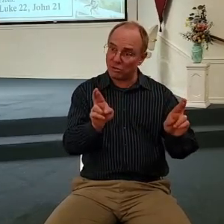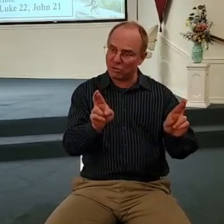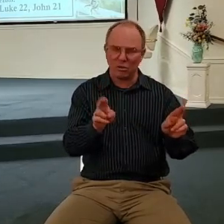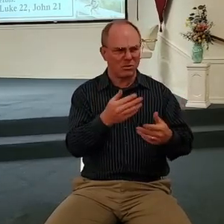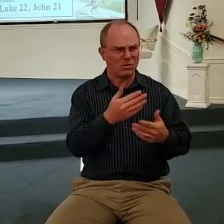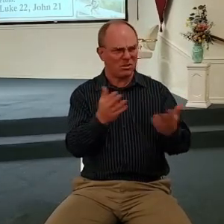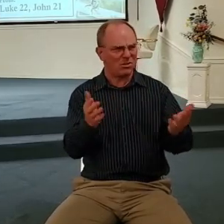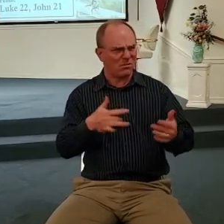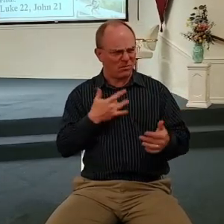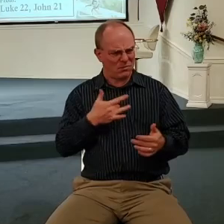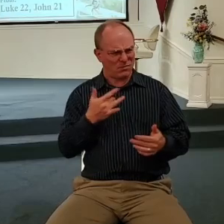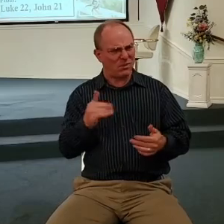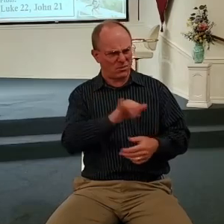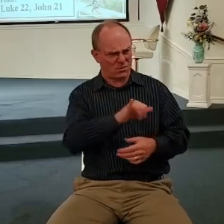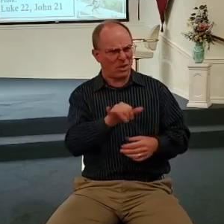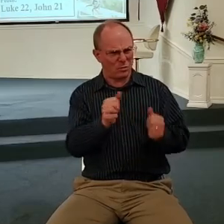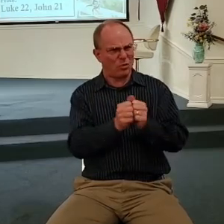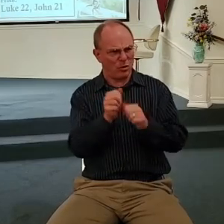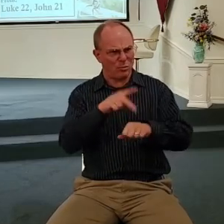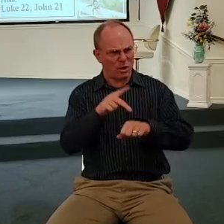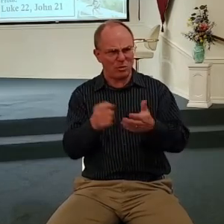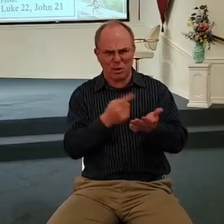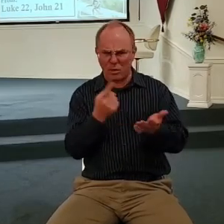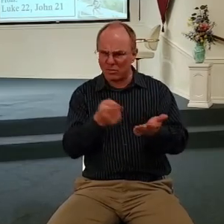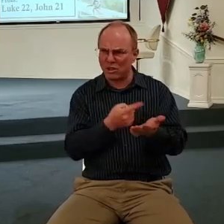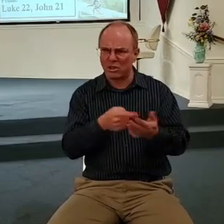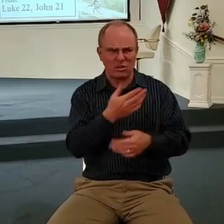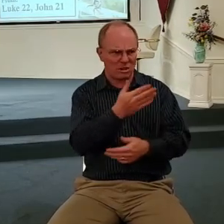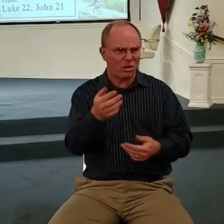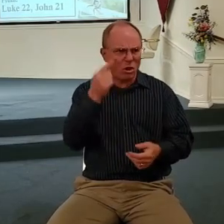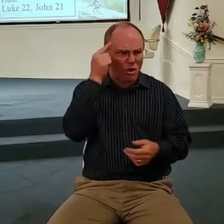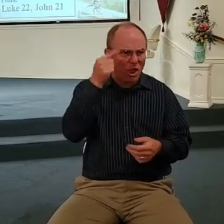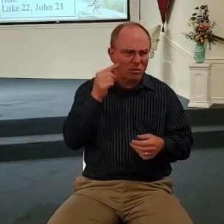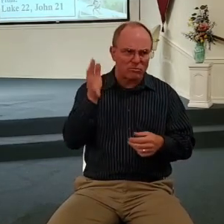moment? As you think back to your past,